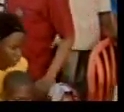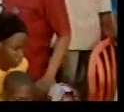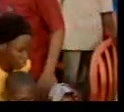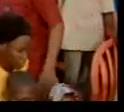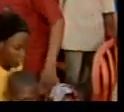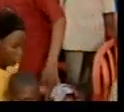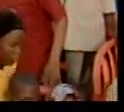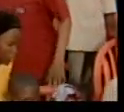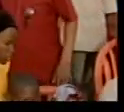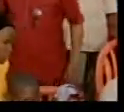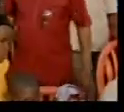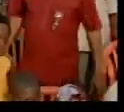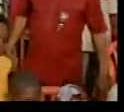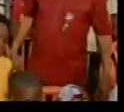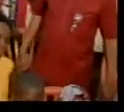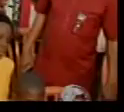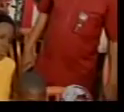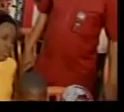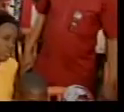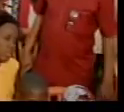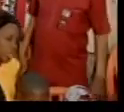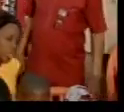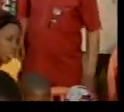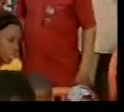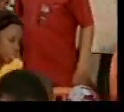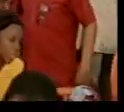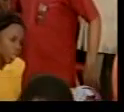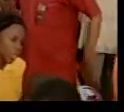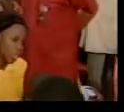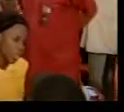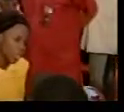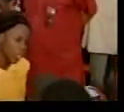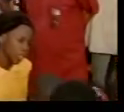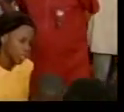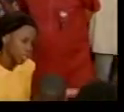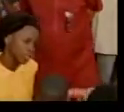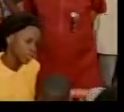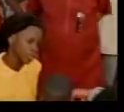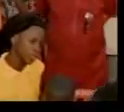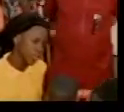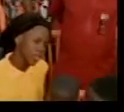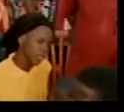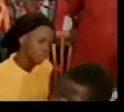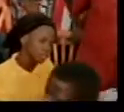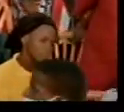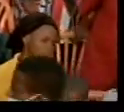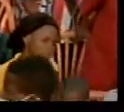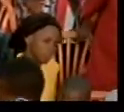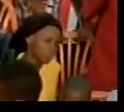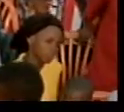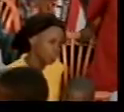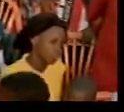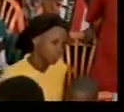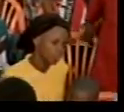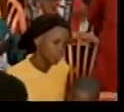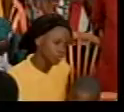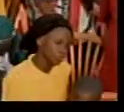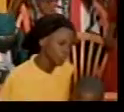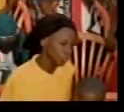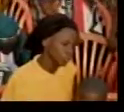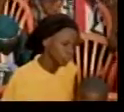manifested, that he might destroy the works of the devil. It is time that